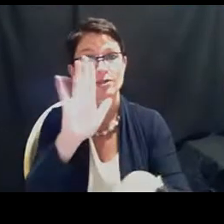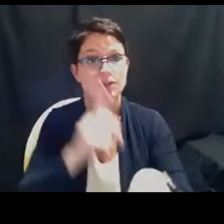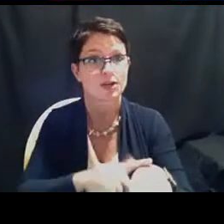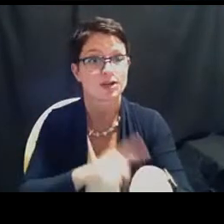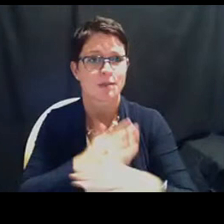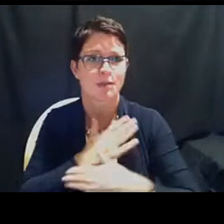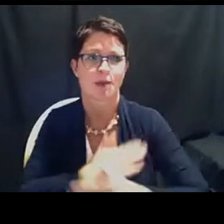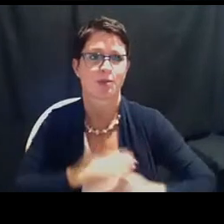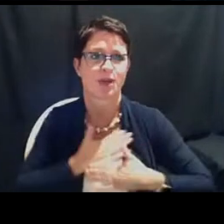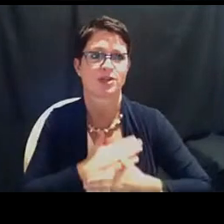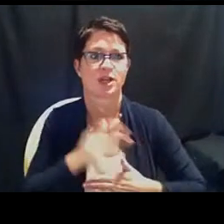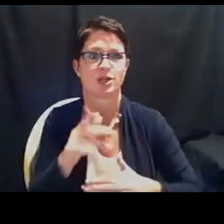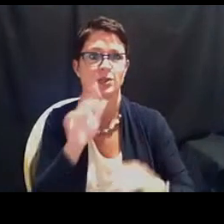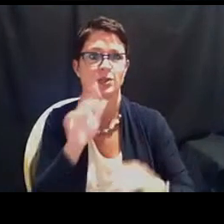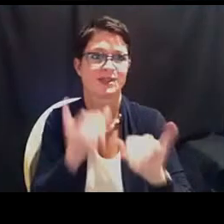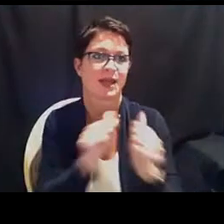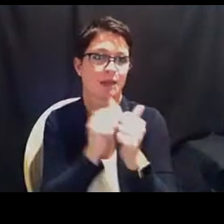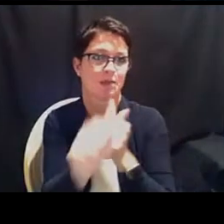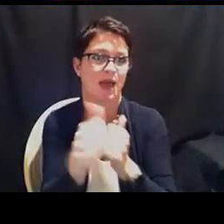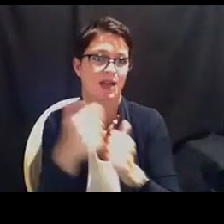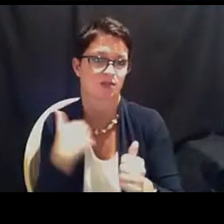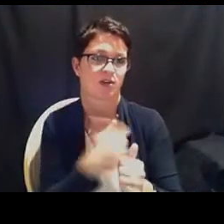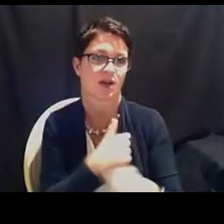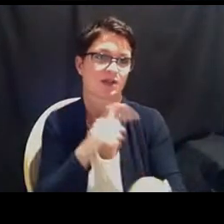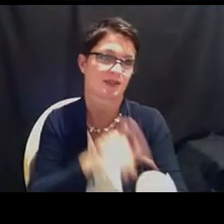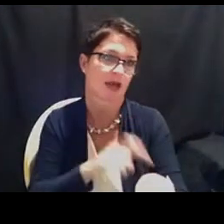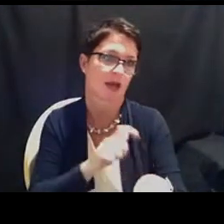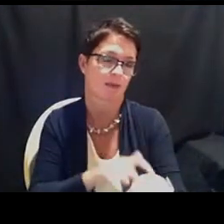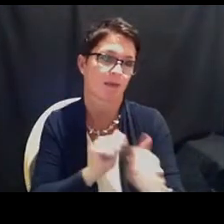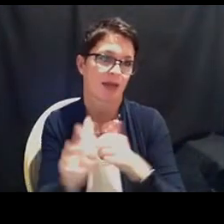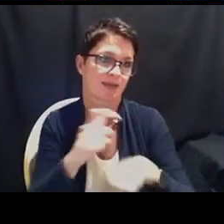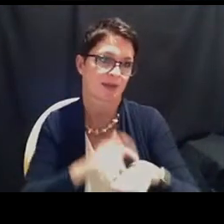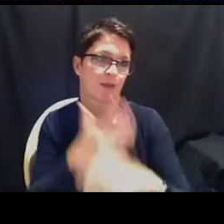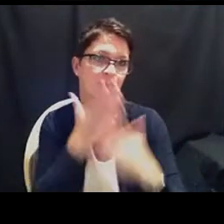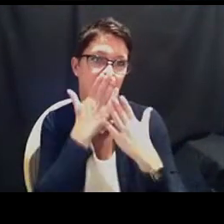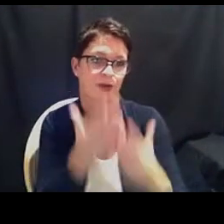and I appreciate you guys staying extra late for us. That's all right. Thank you.